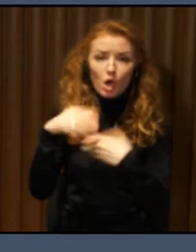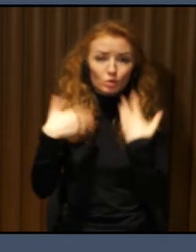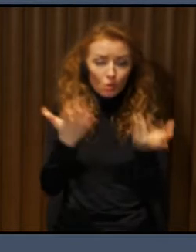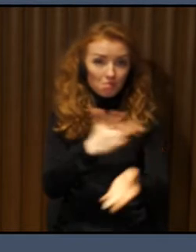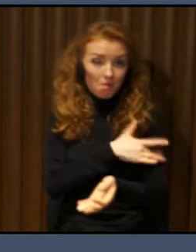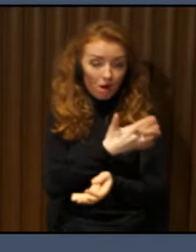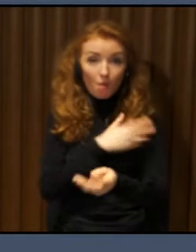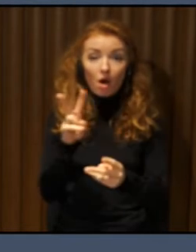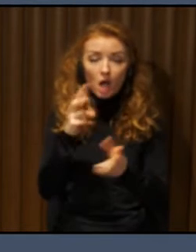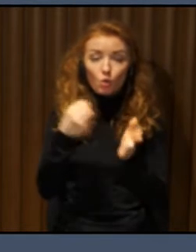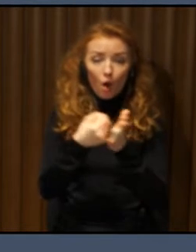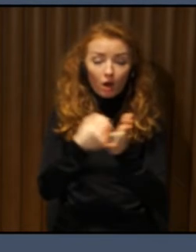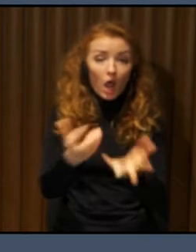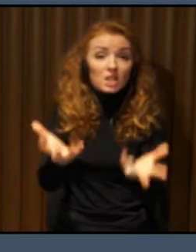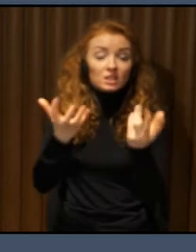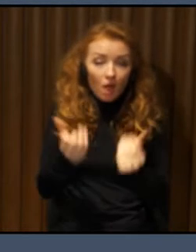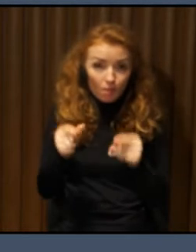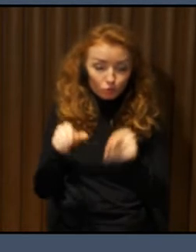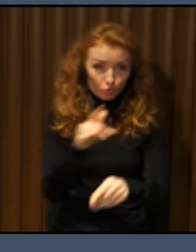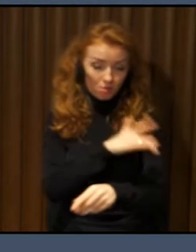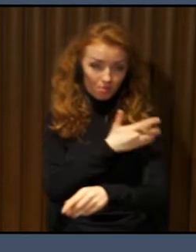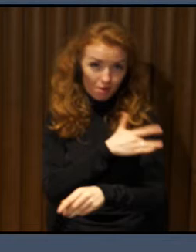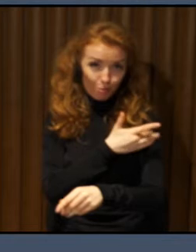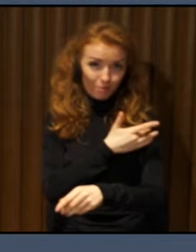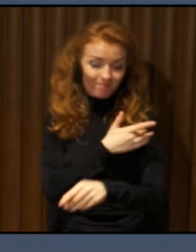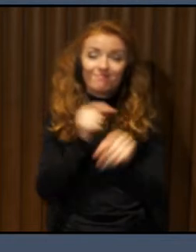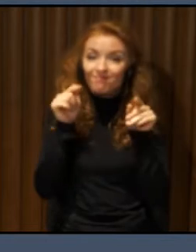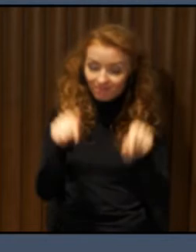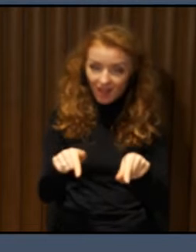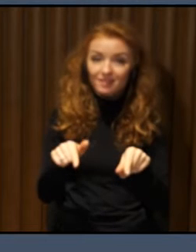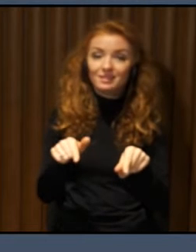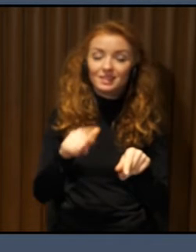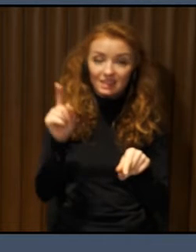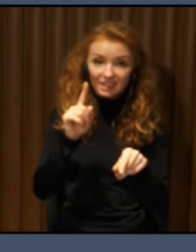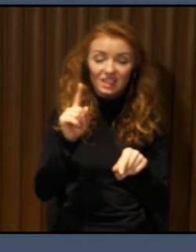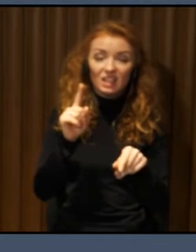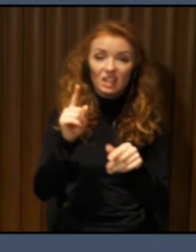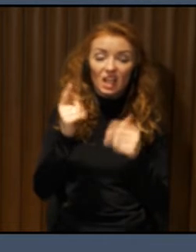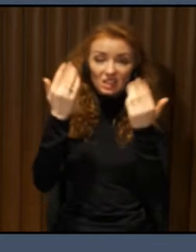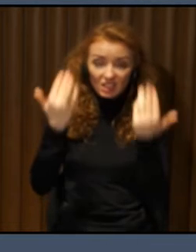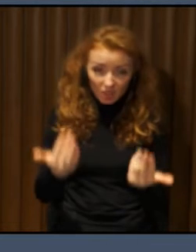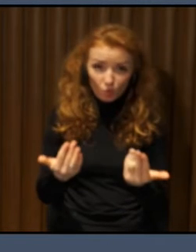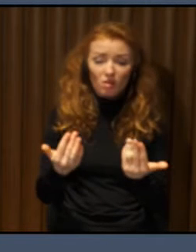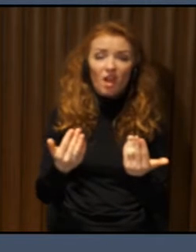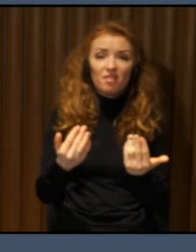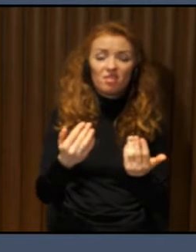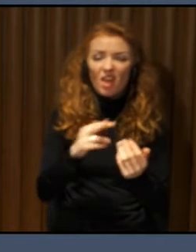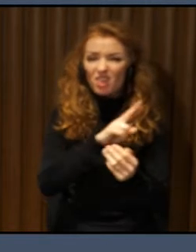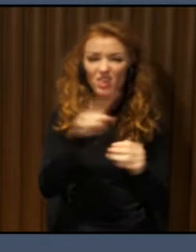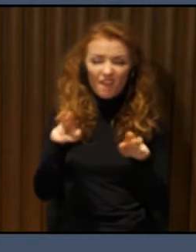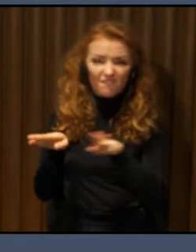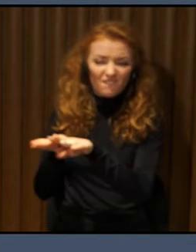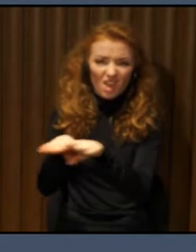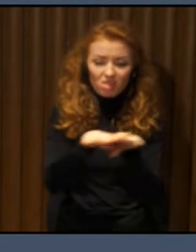lead to some worsening of systemic inequities because we don't see which groups are really lacking in